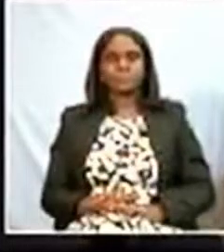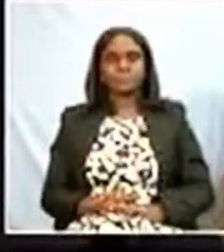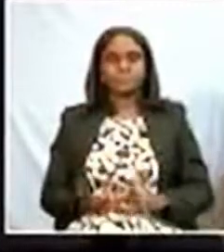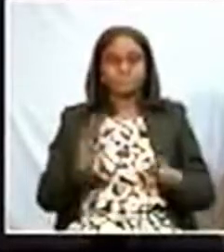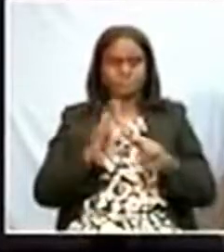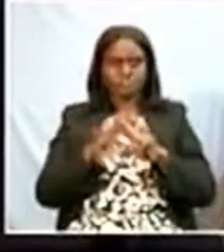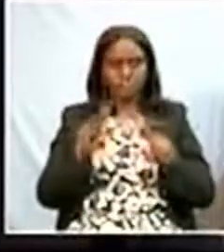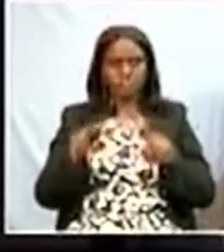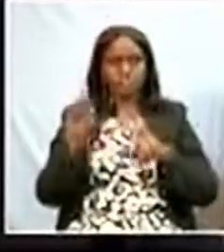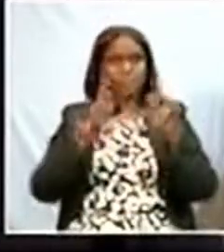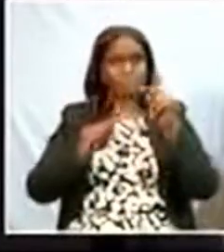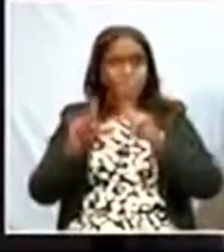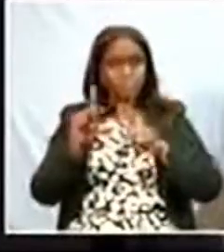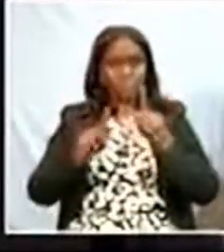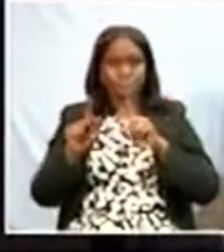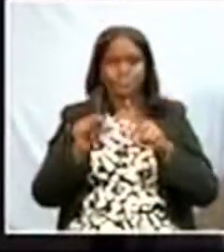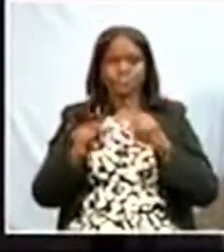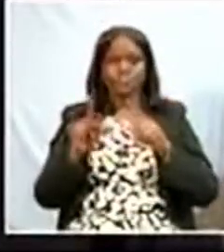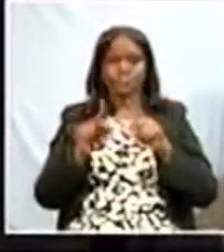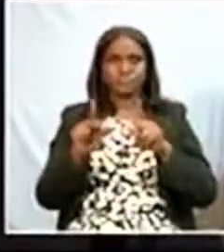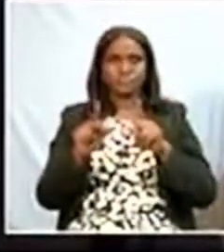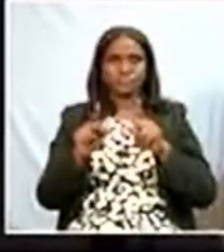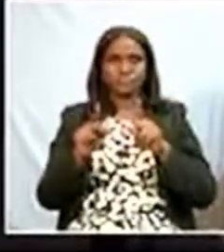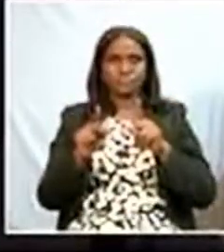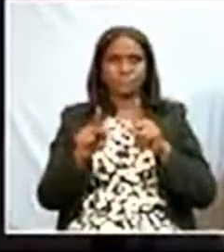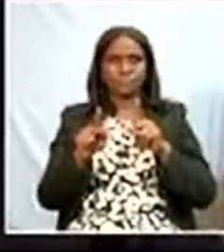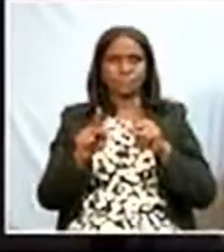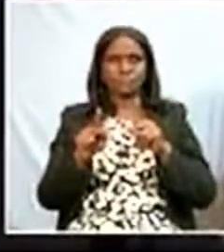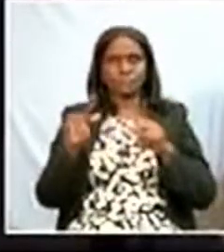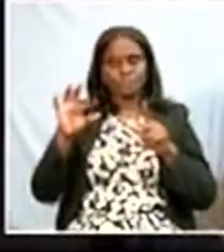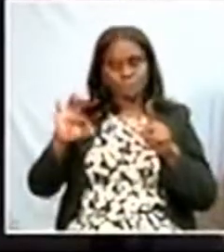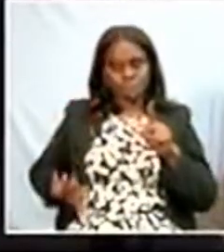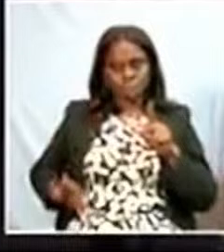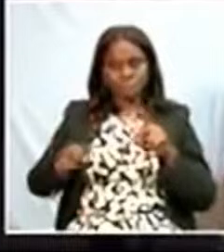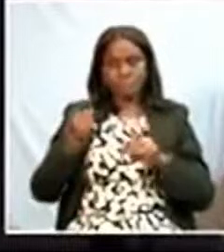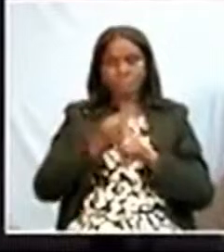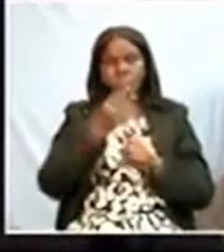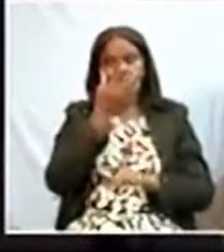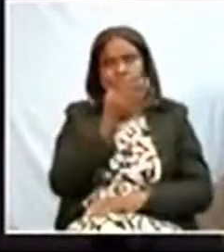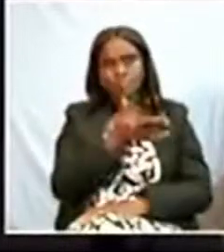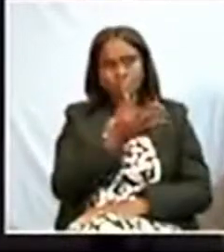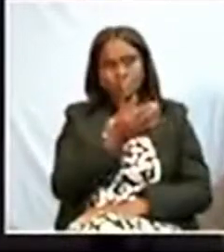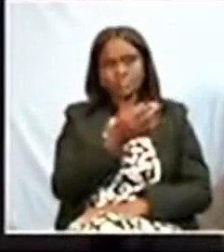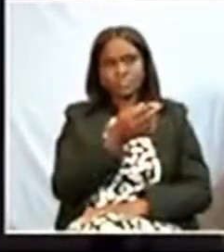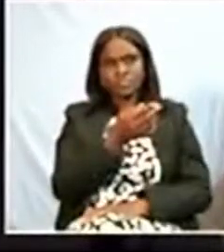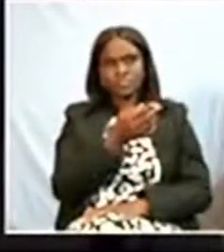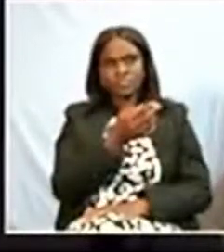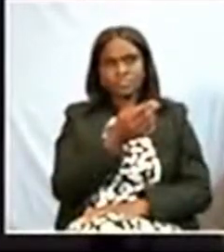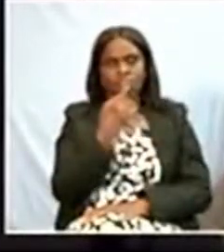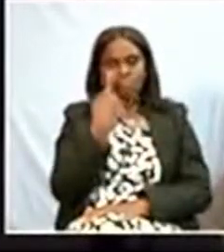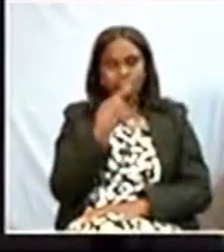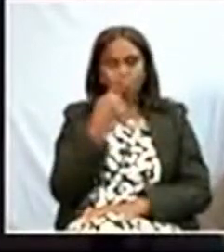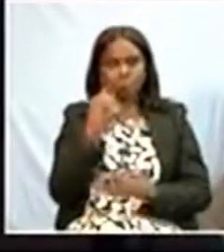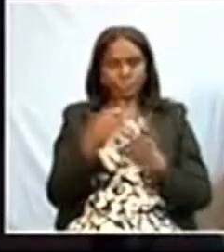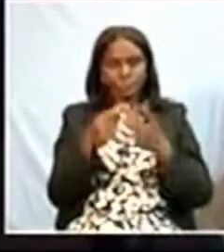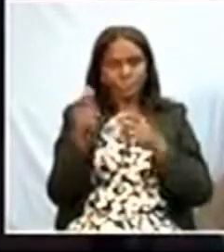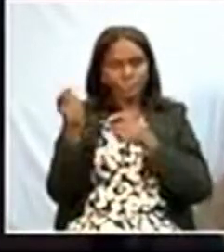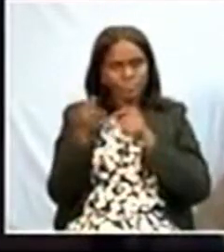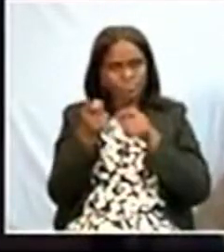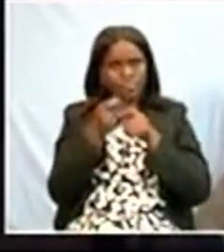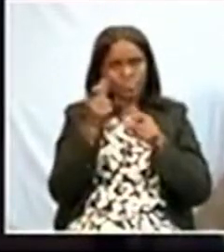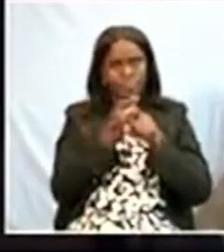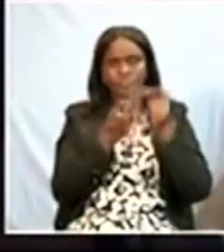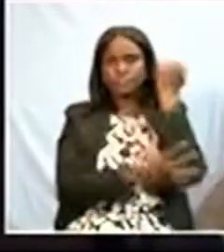Chair, the people who benefit from this are those ones drawn from